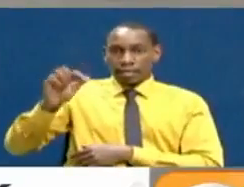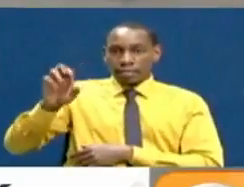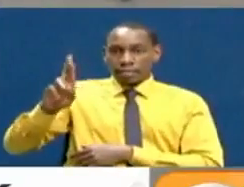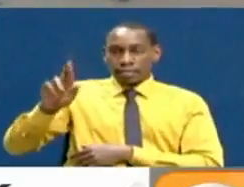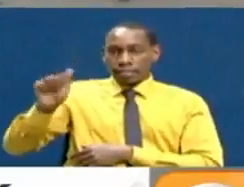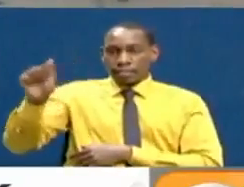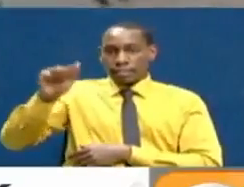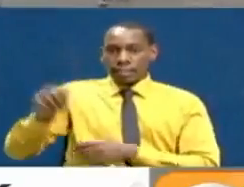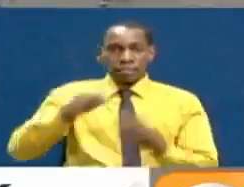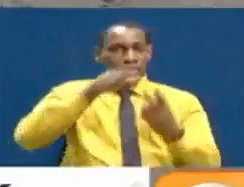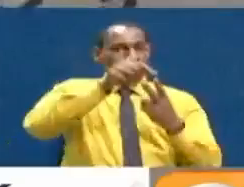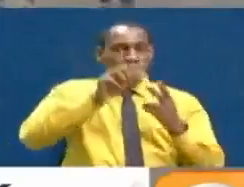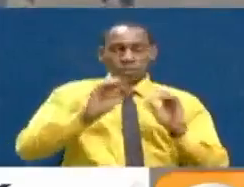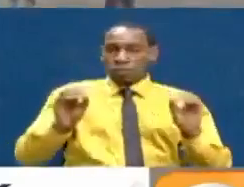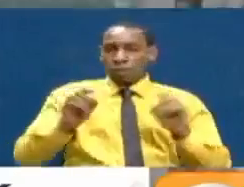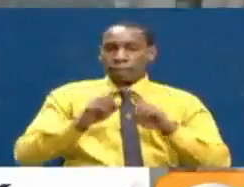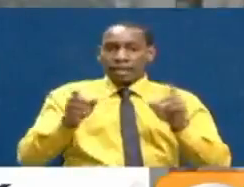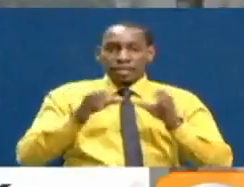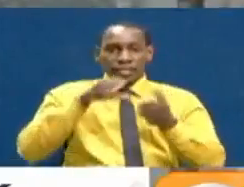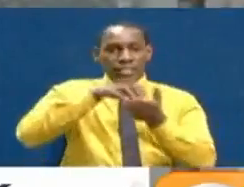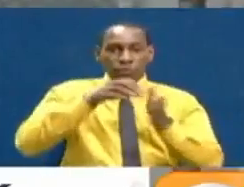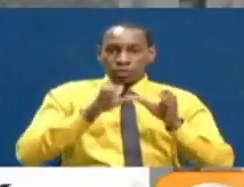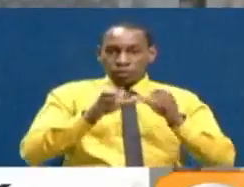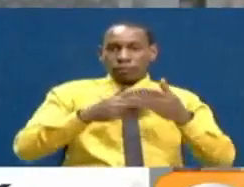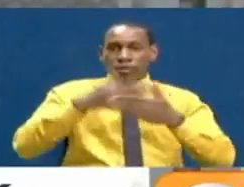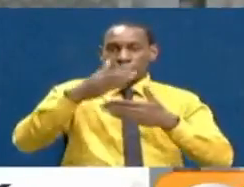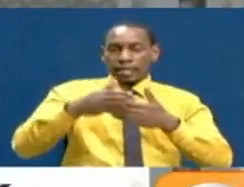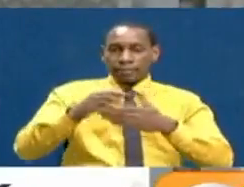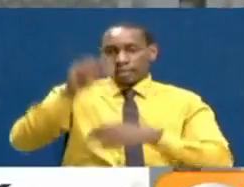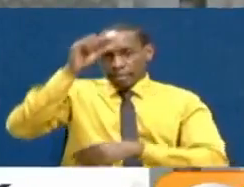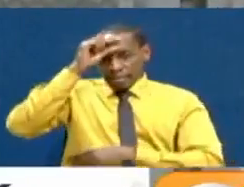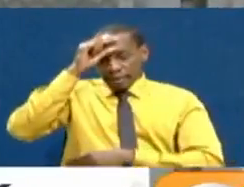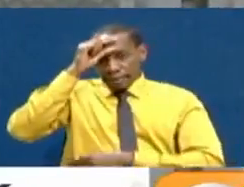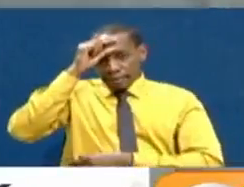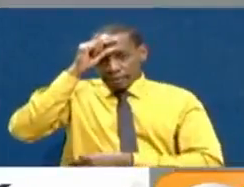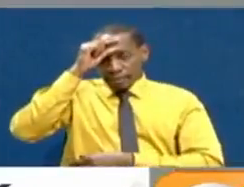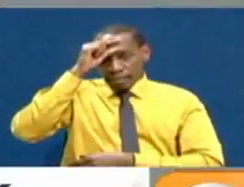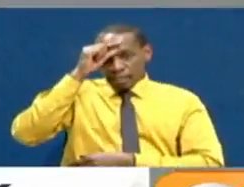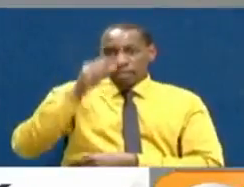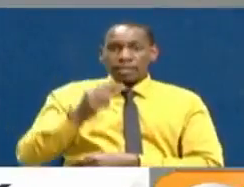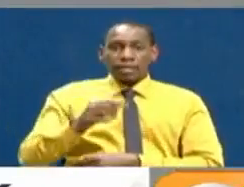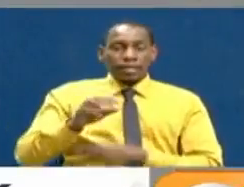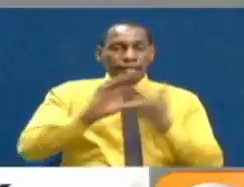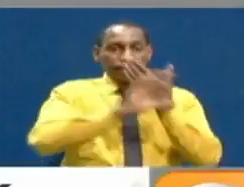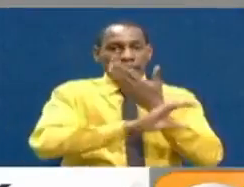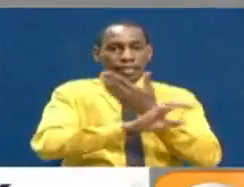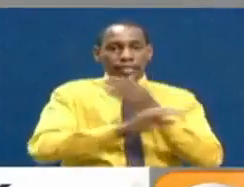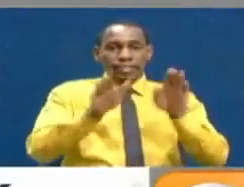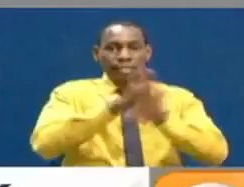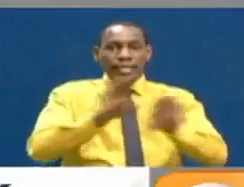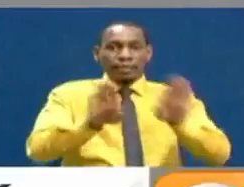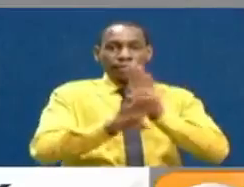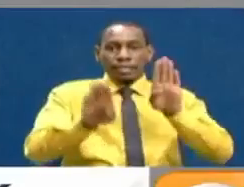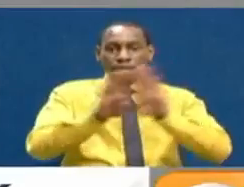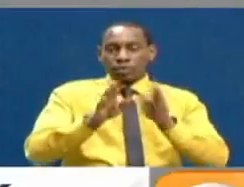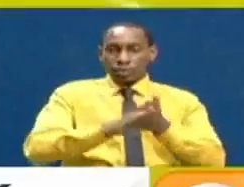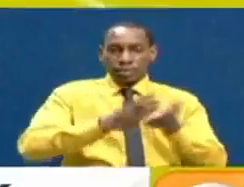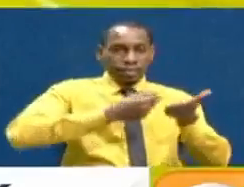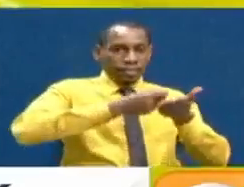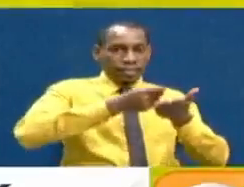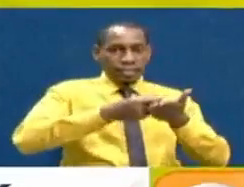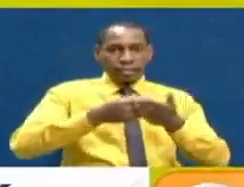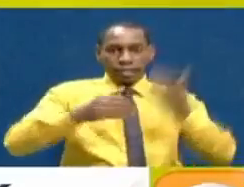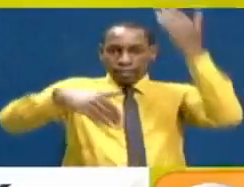by choice, but because of circumstances after the Algerian government placed most of the country on lockdown. Okall, who signed a